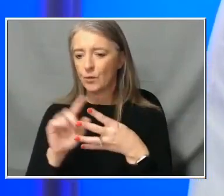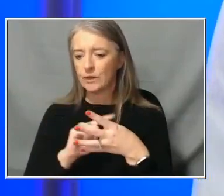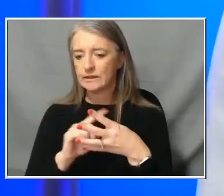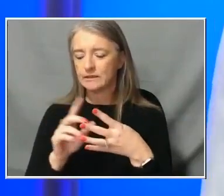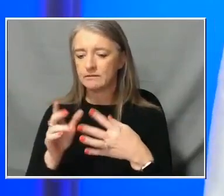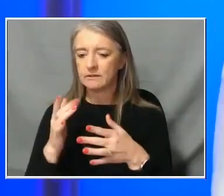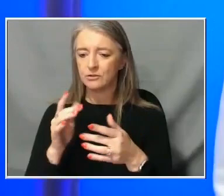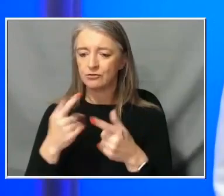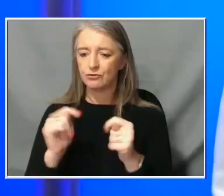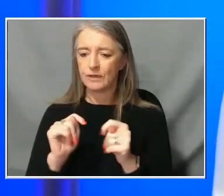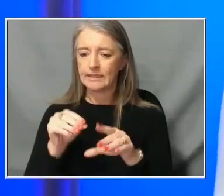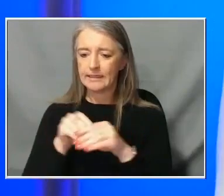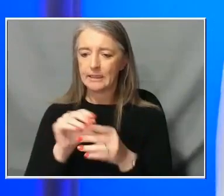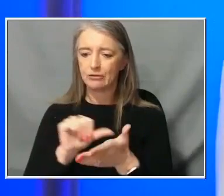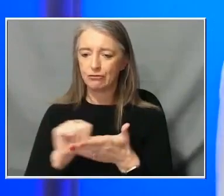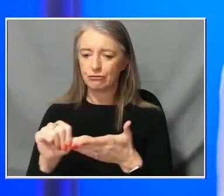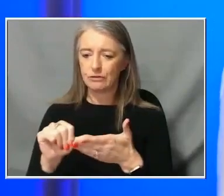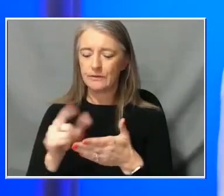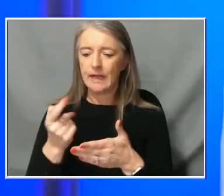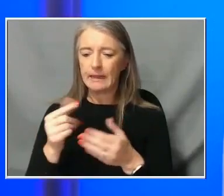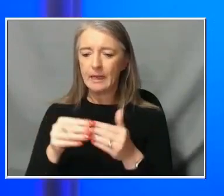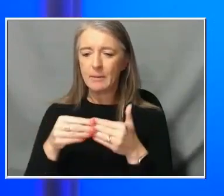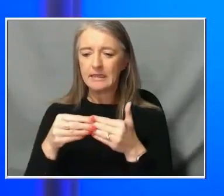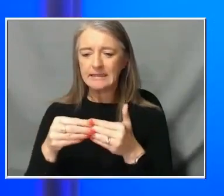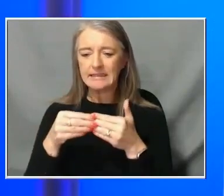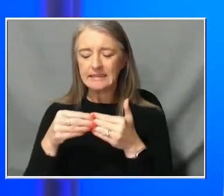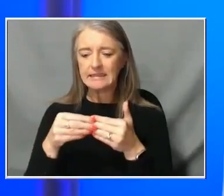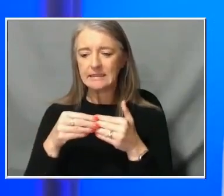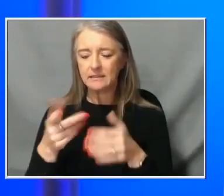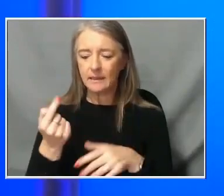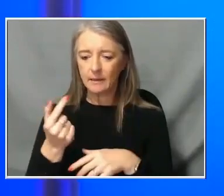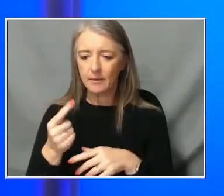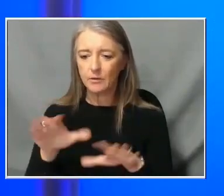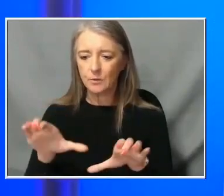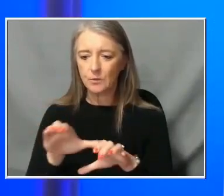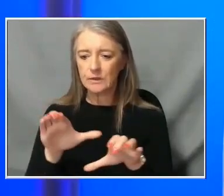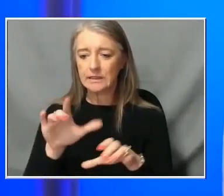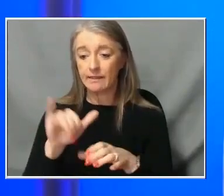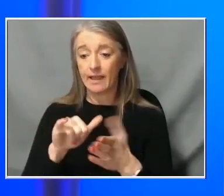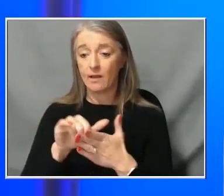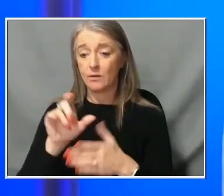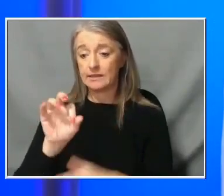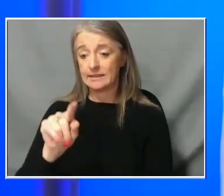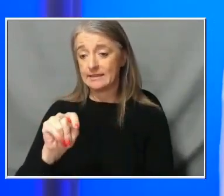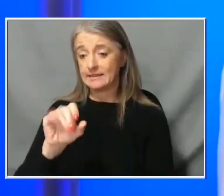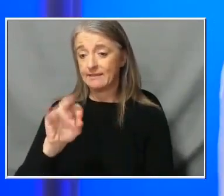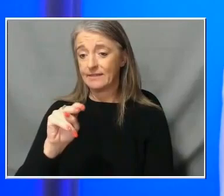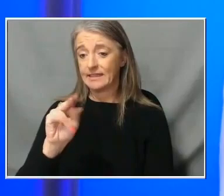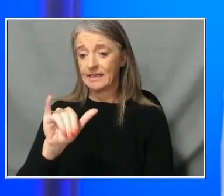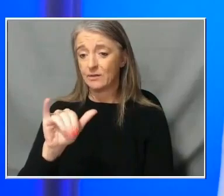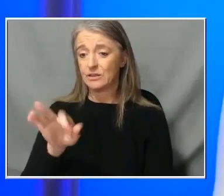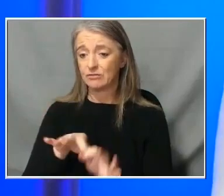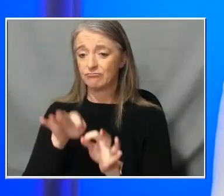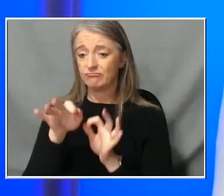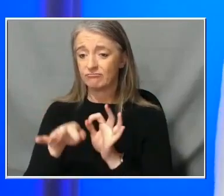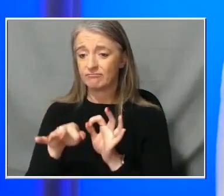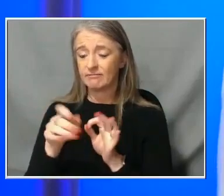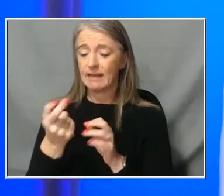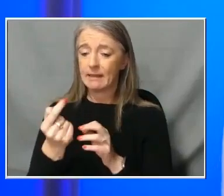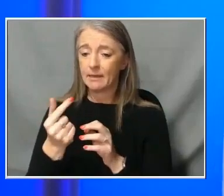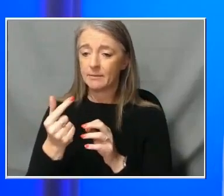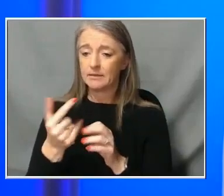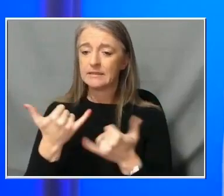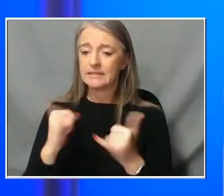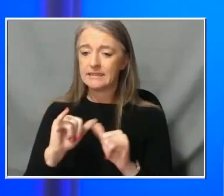surgery right then. So we have a little bit of wiggle room that we can play with, and that's what we did with Tiffany, is we just played with the wiggle room a little bit to where we still got her